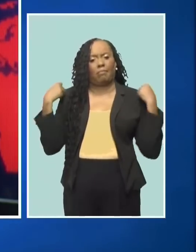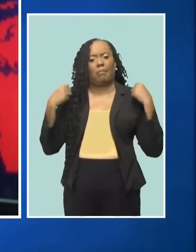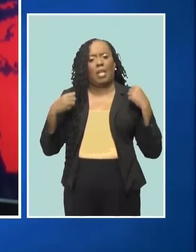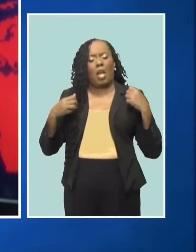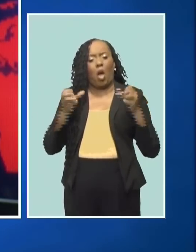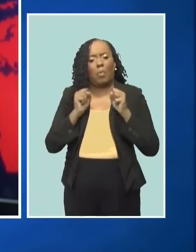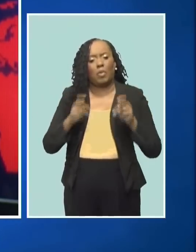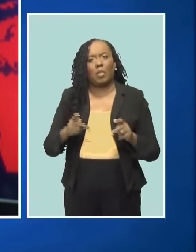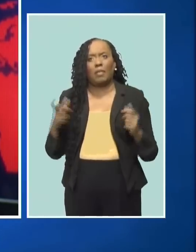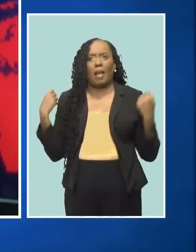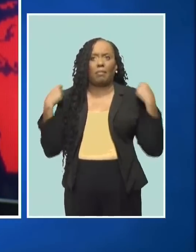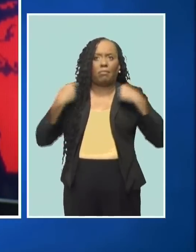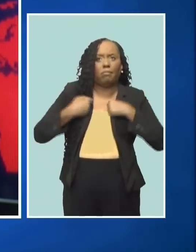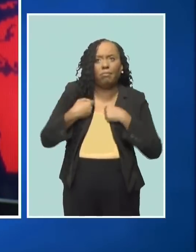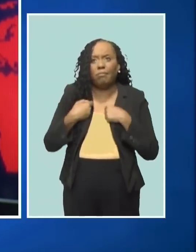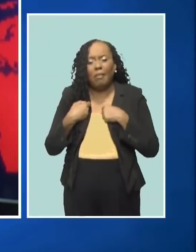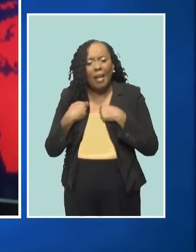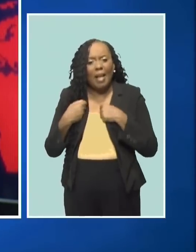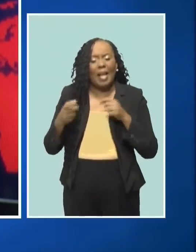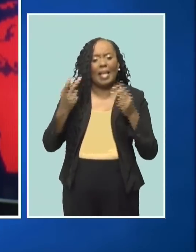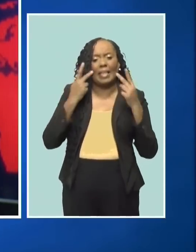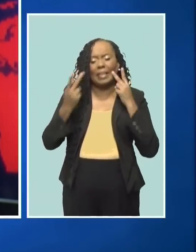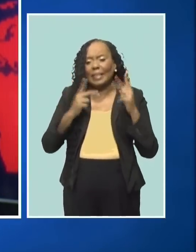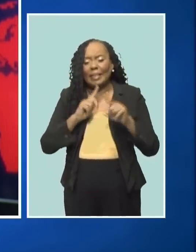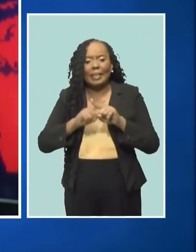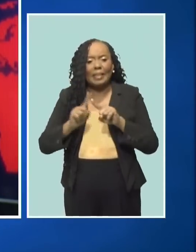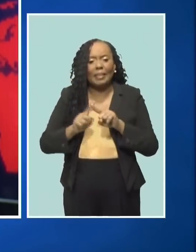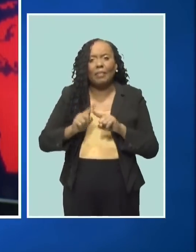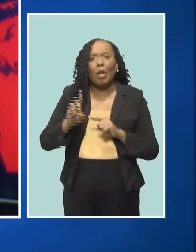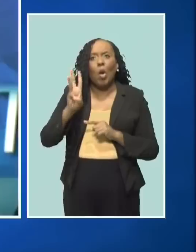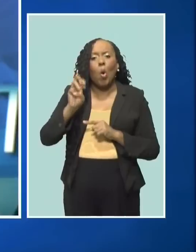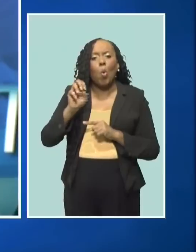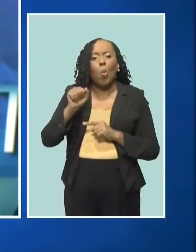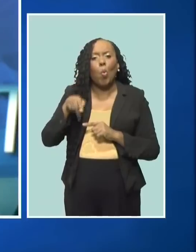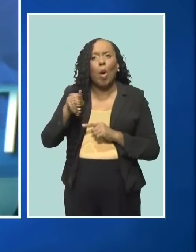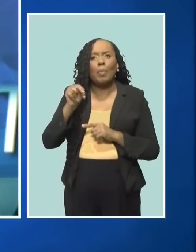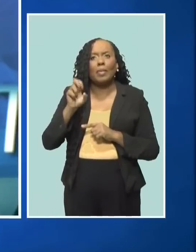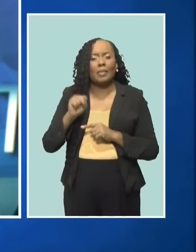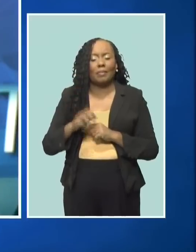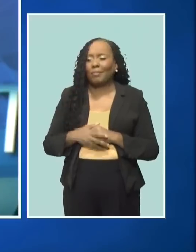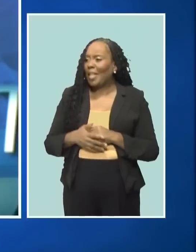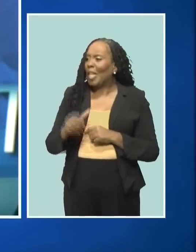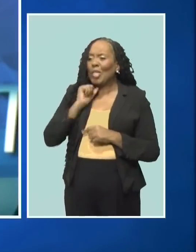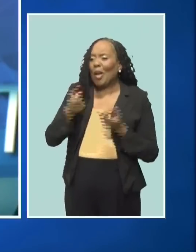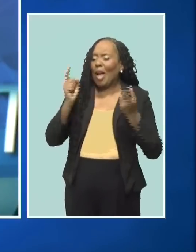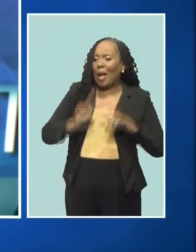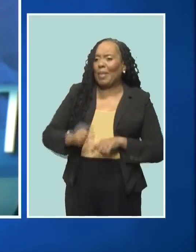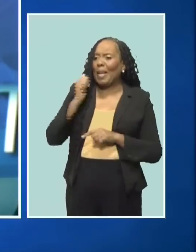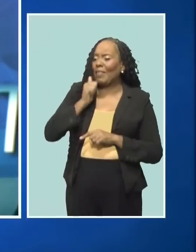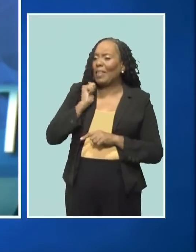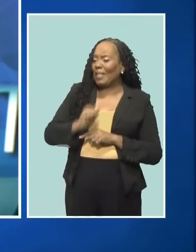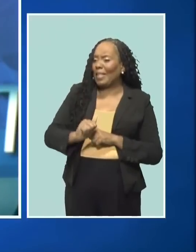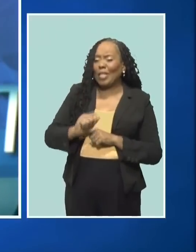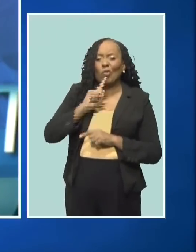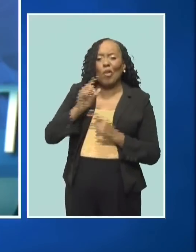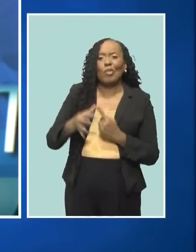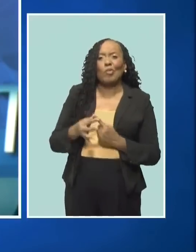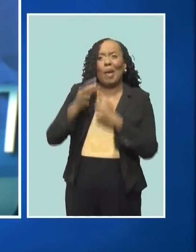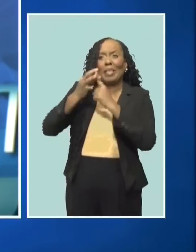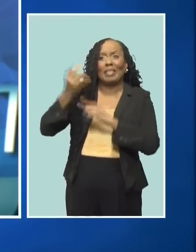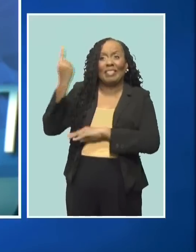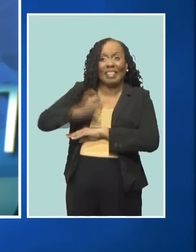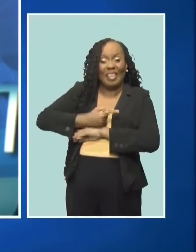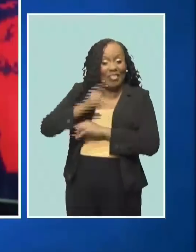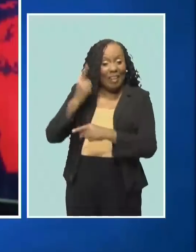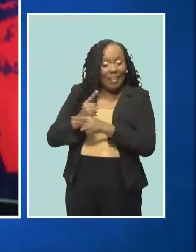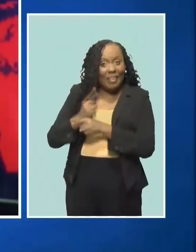bulletproof vest, etc., and see a array of weapons and ammunition as well. This is not something that happens every day, so I think it will be a special event for all Barbadians to be a part